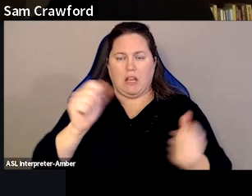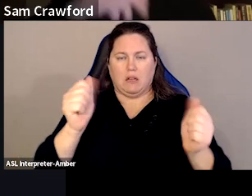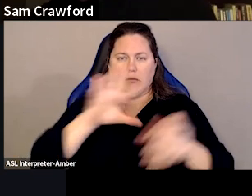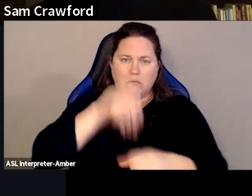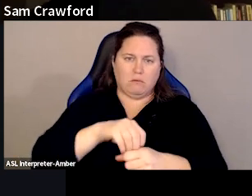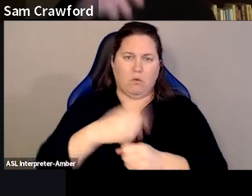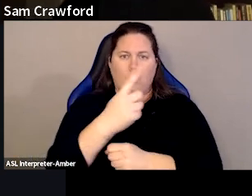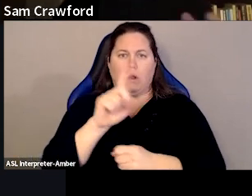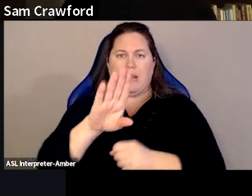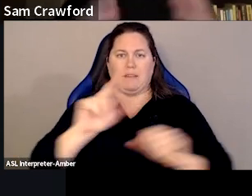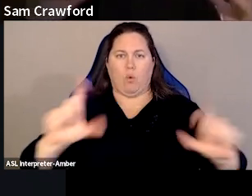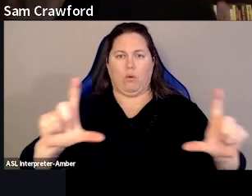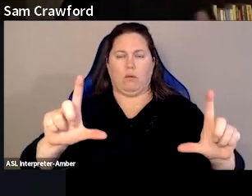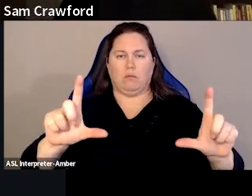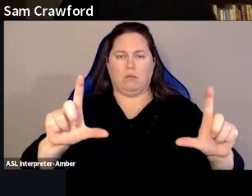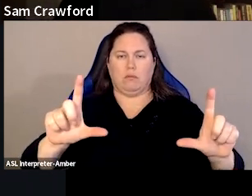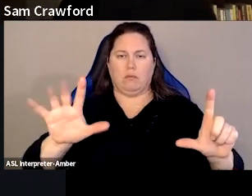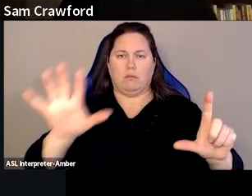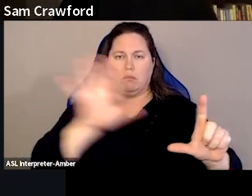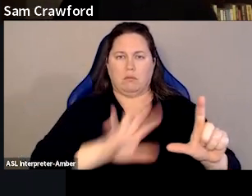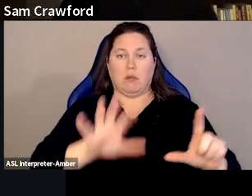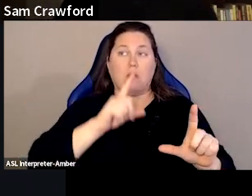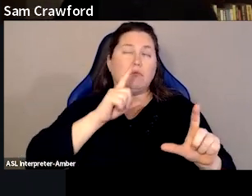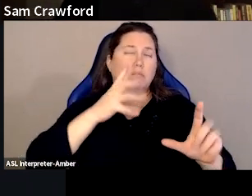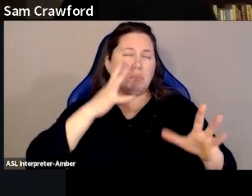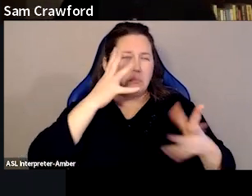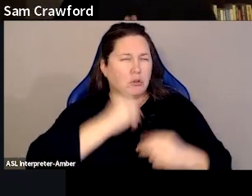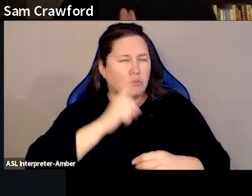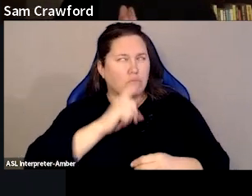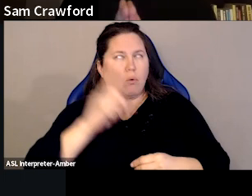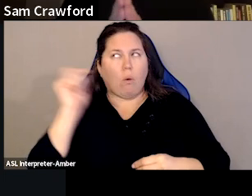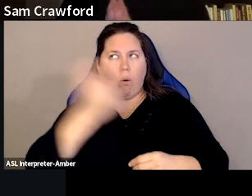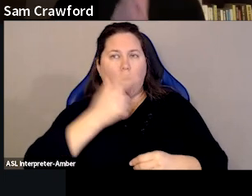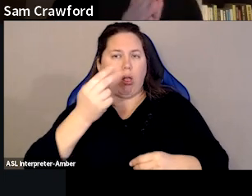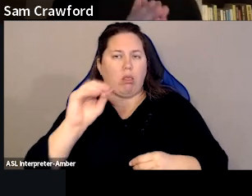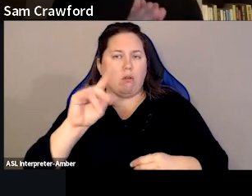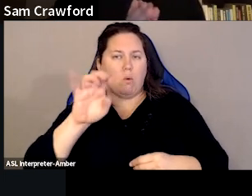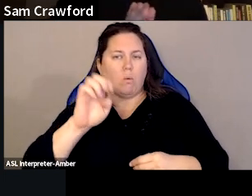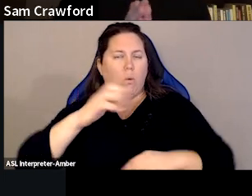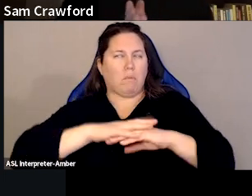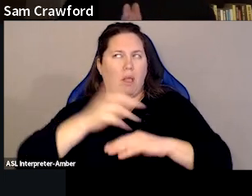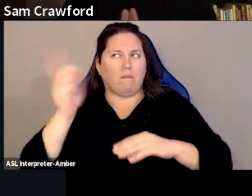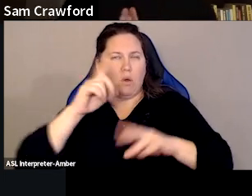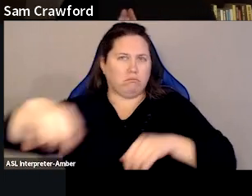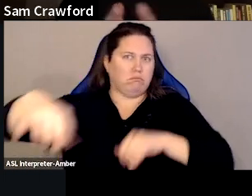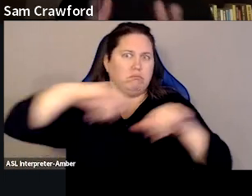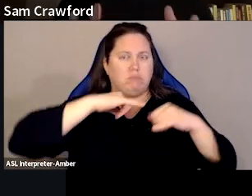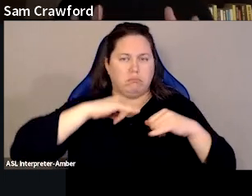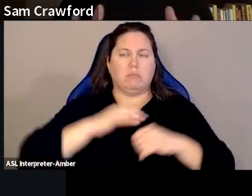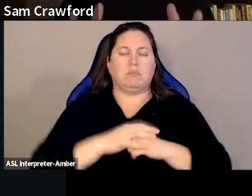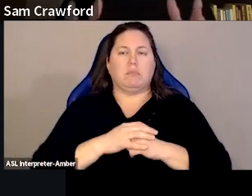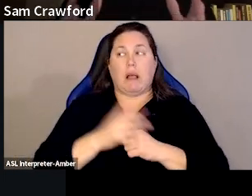pretty sure that all of the other big no-code platforms do this as well. And these platforms are spearheading